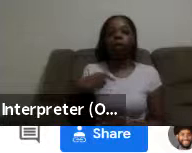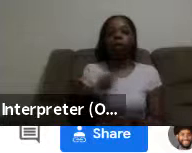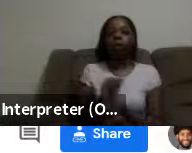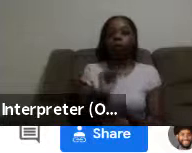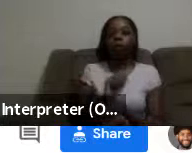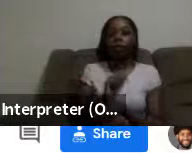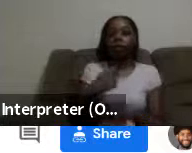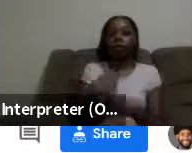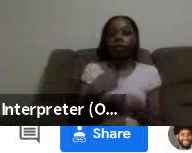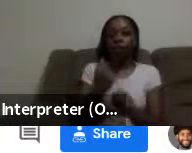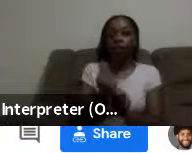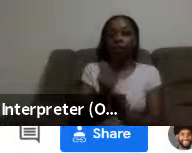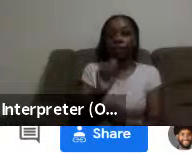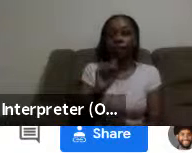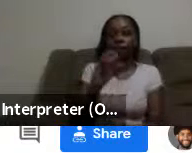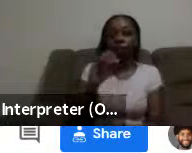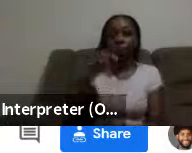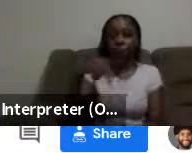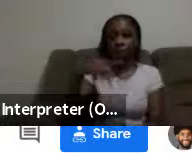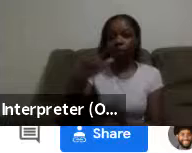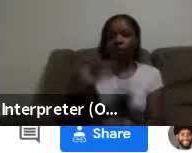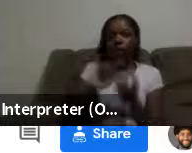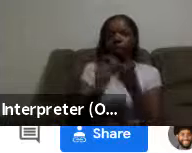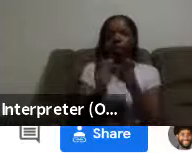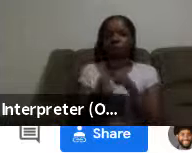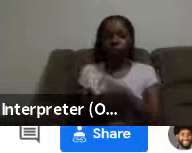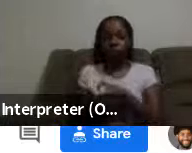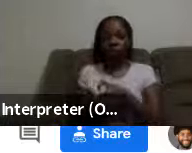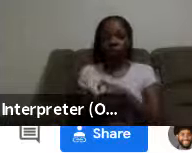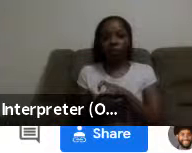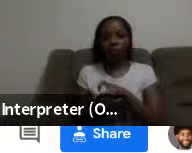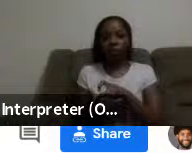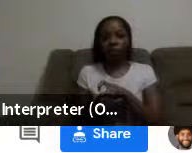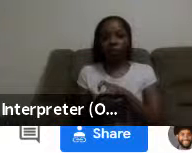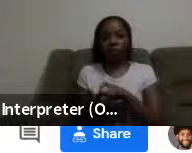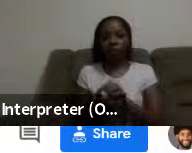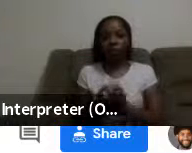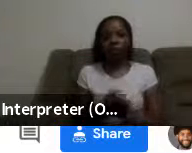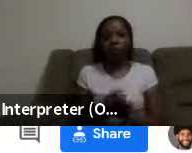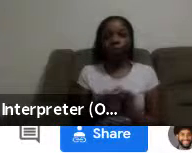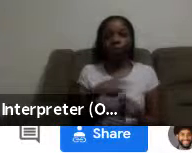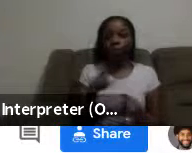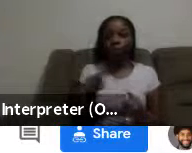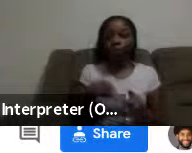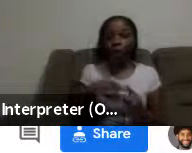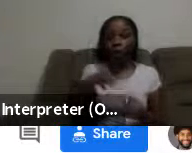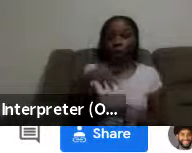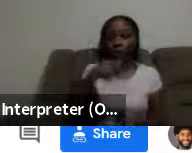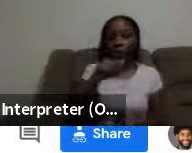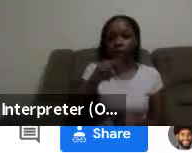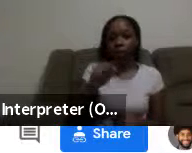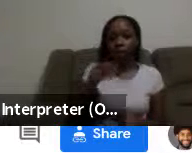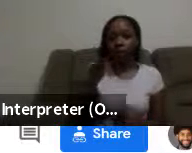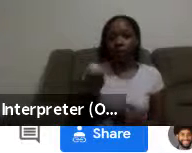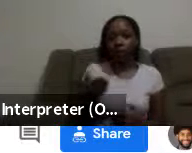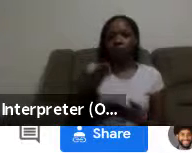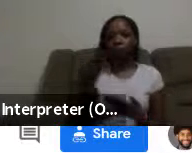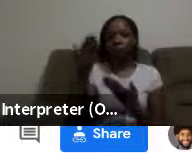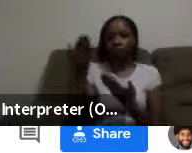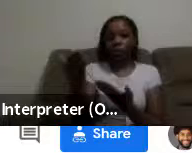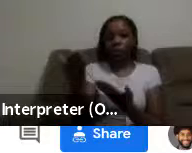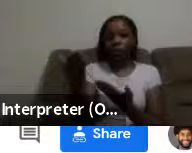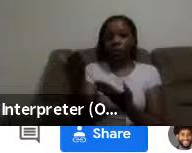SOP changes. And then when Payne presents the complete standard operating procedure